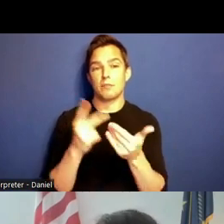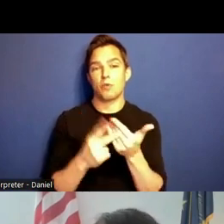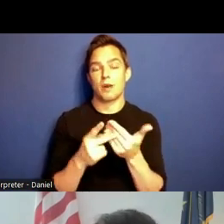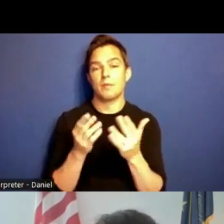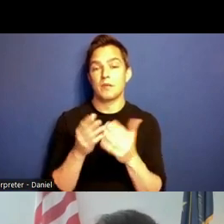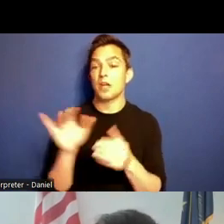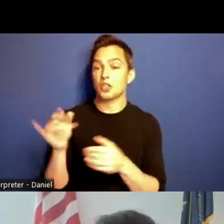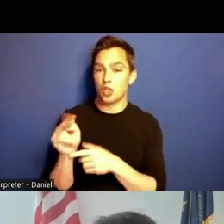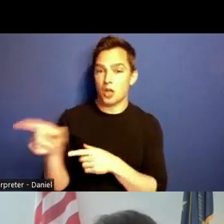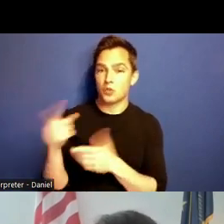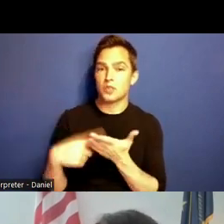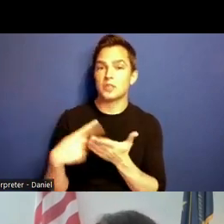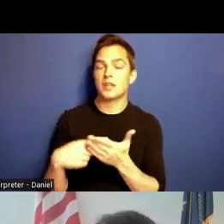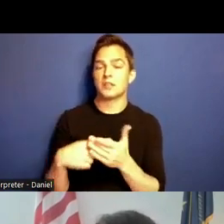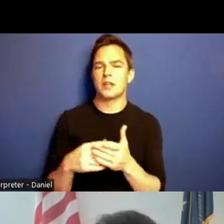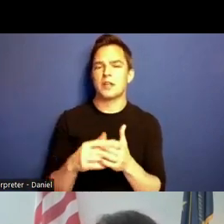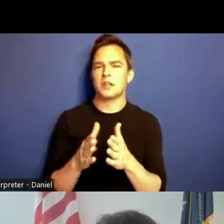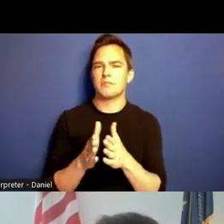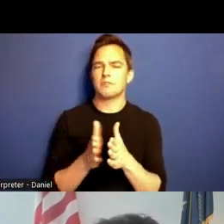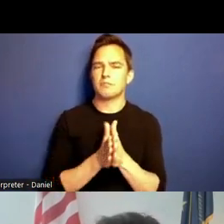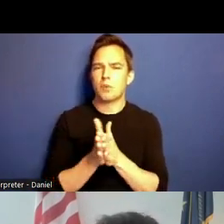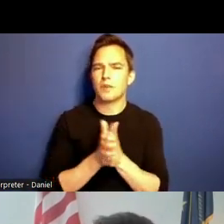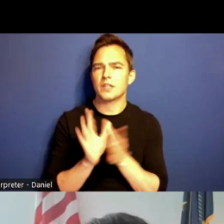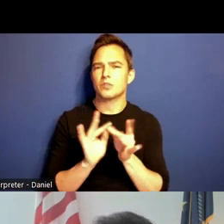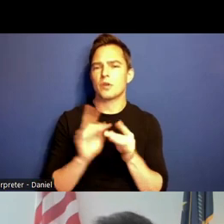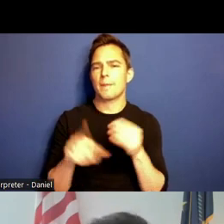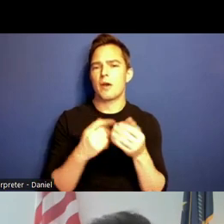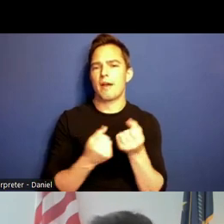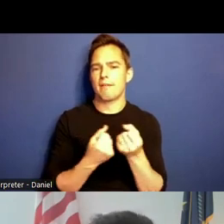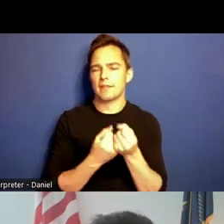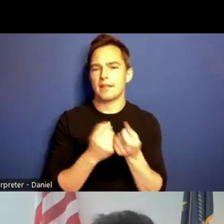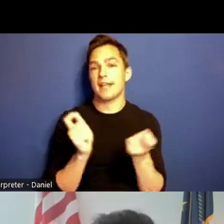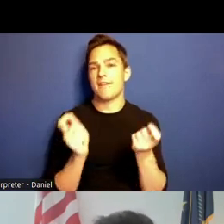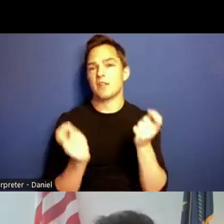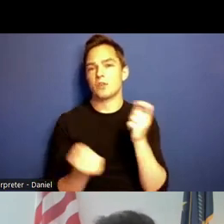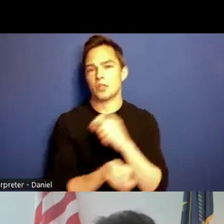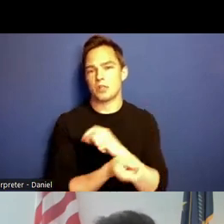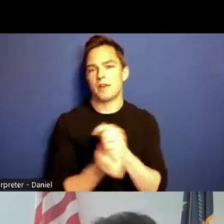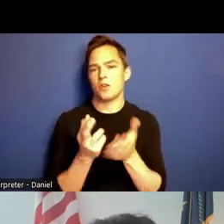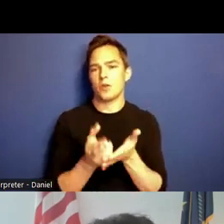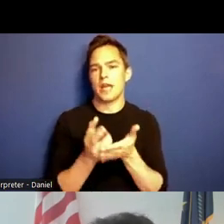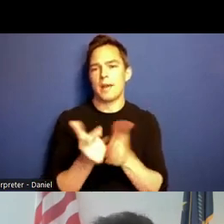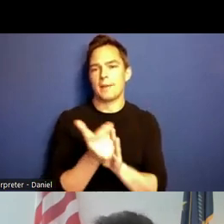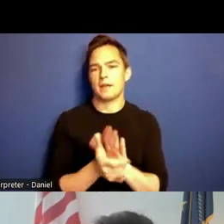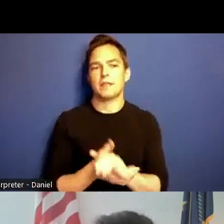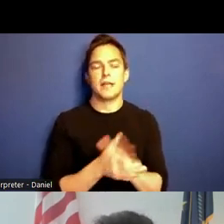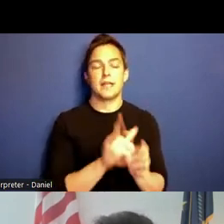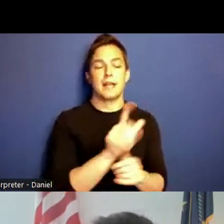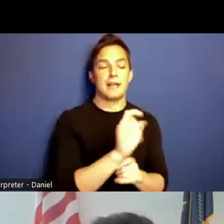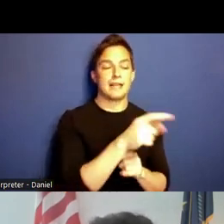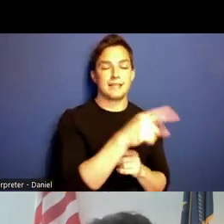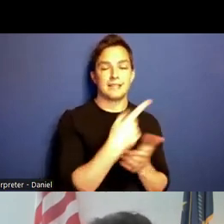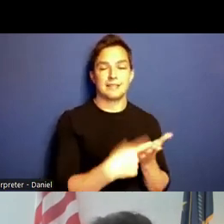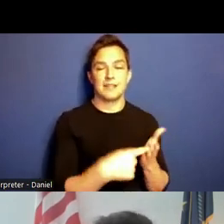John, who discussed the compelling story of advocacy and the evolution of the Rehab Act, and Lex, who discussed